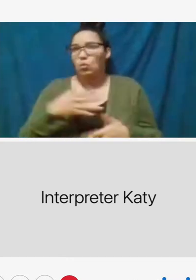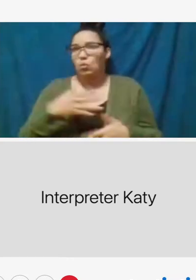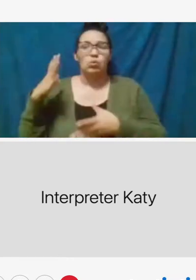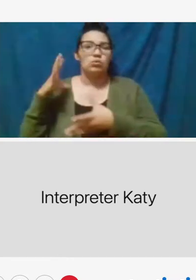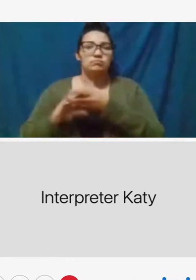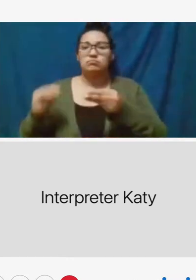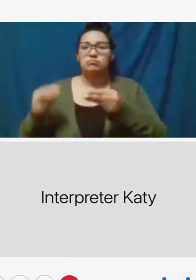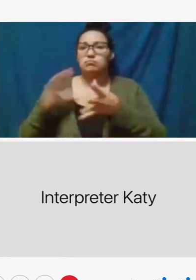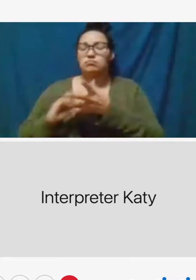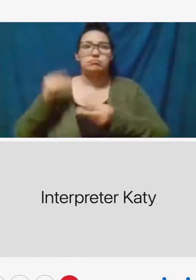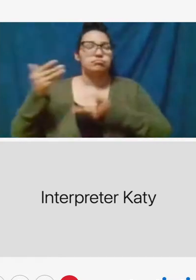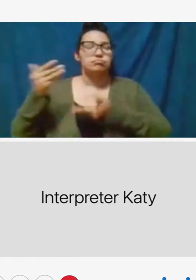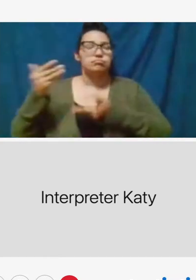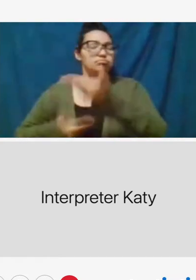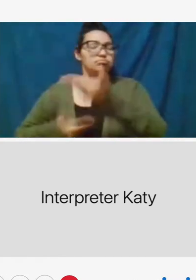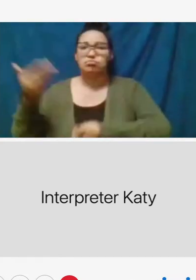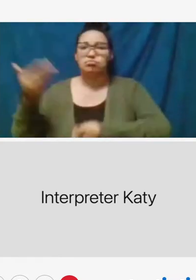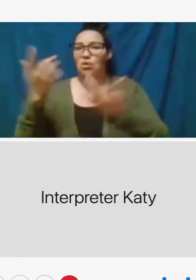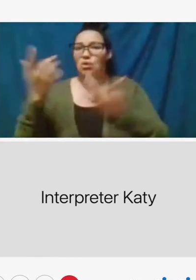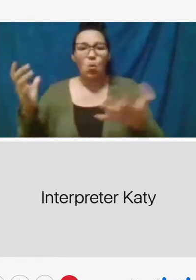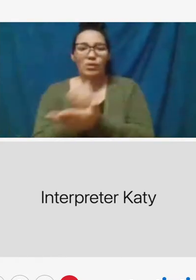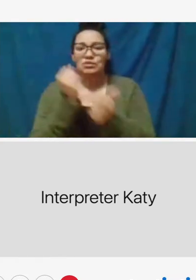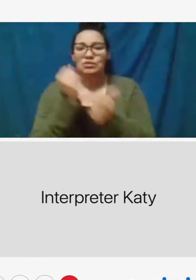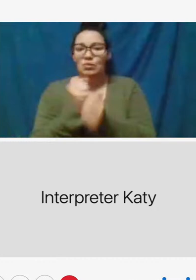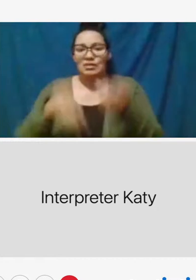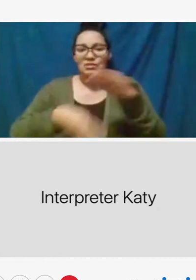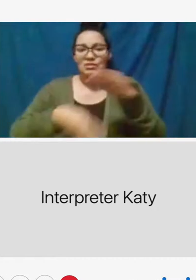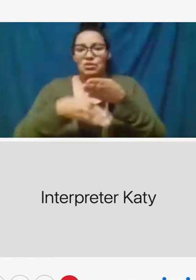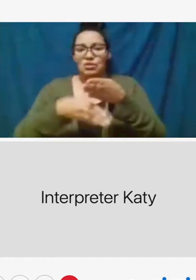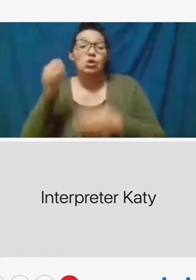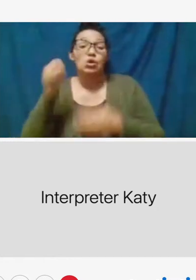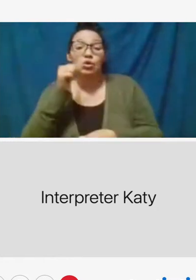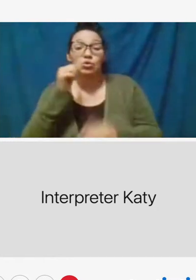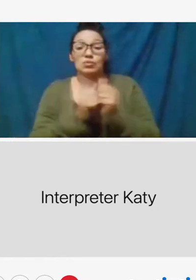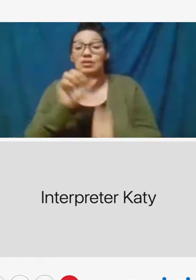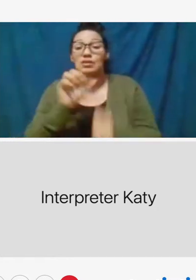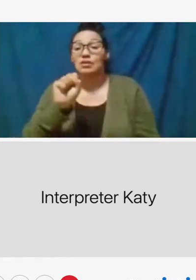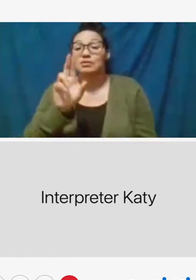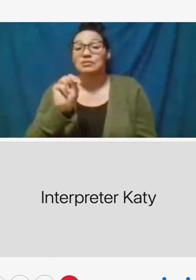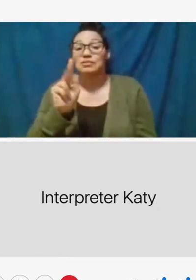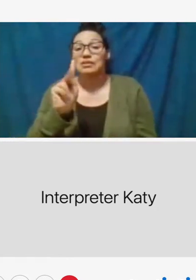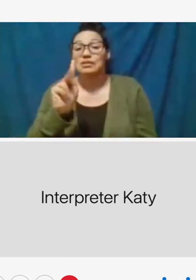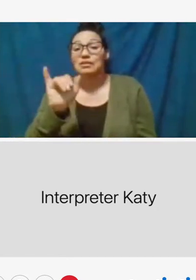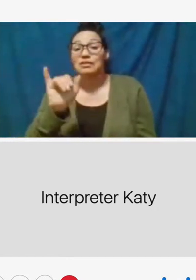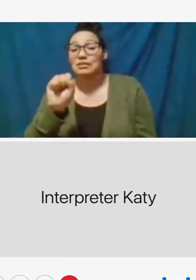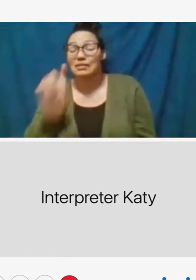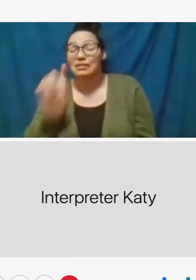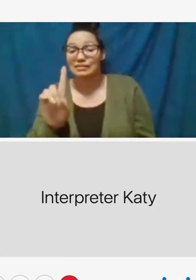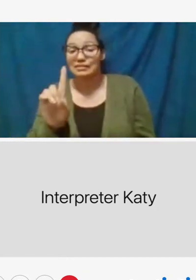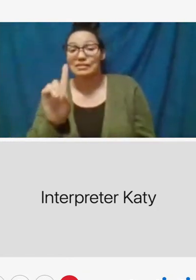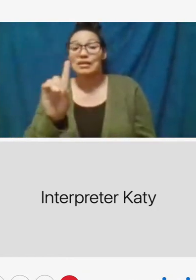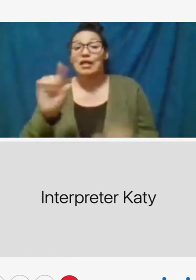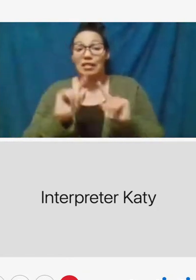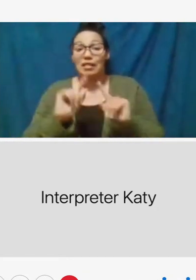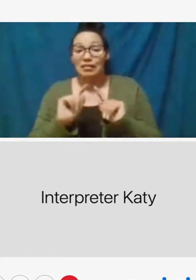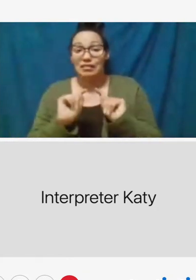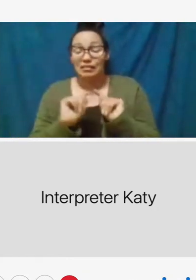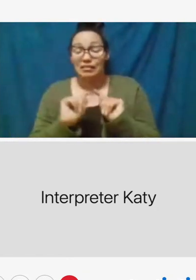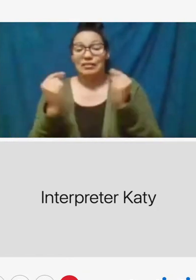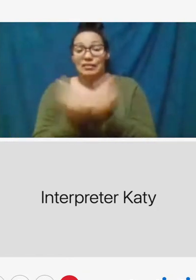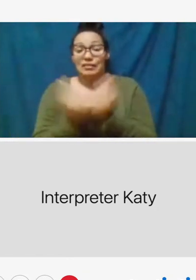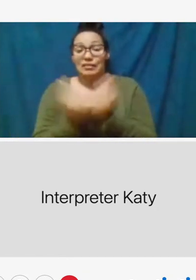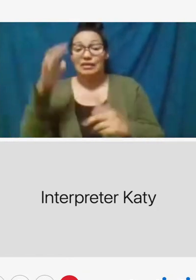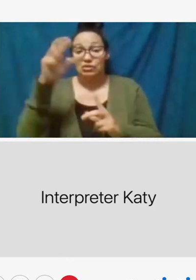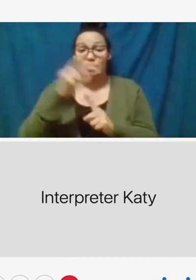girls soccer are Sun Sun Kid League Champs once again and compete against RI tonight boys